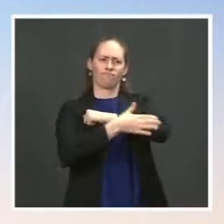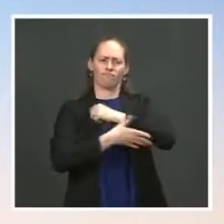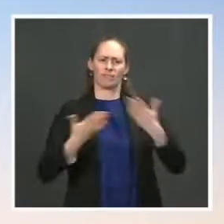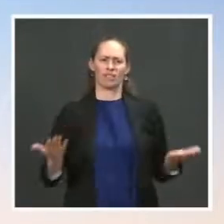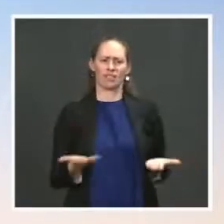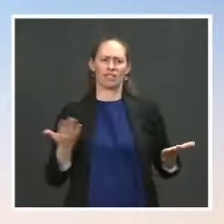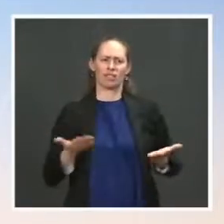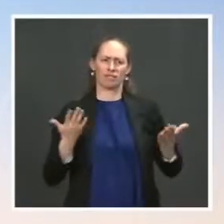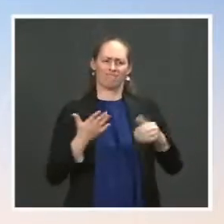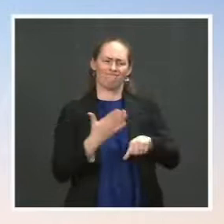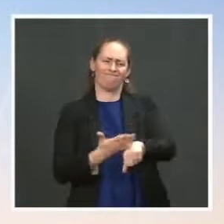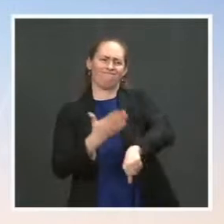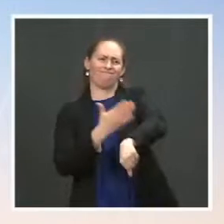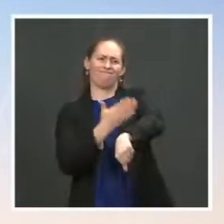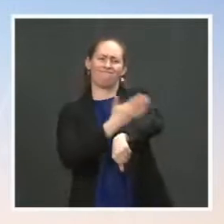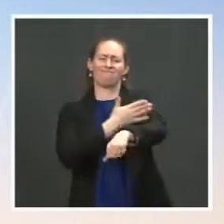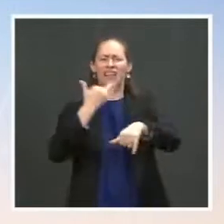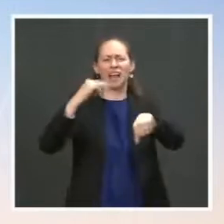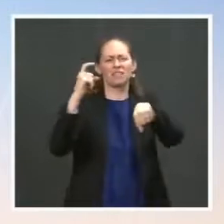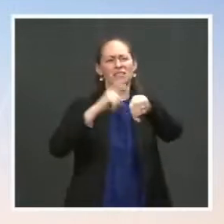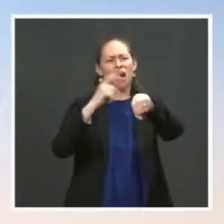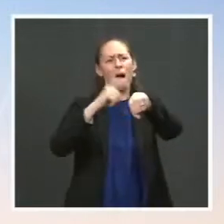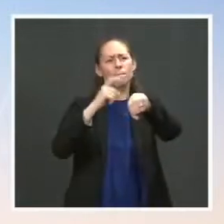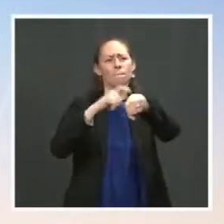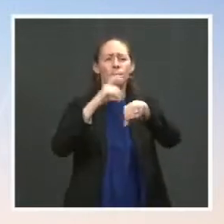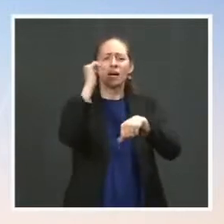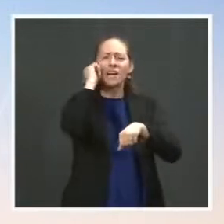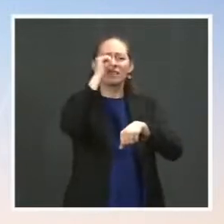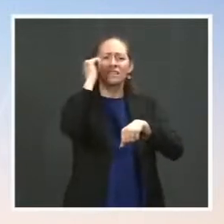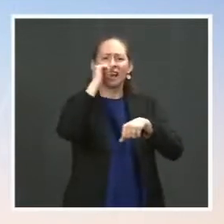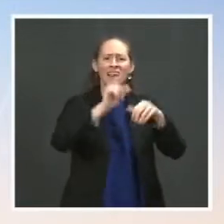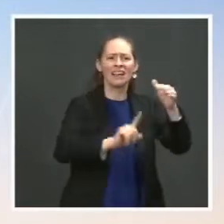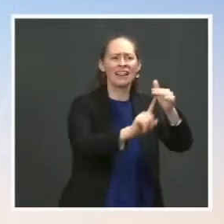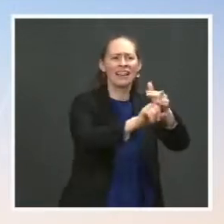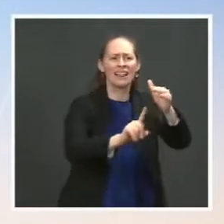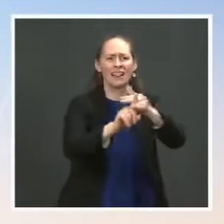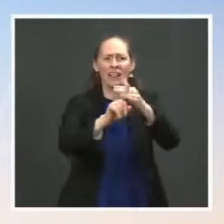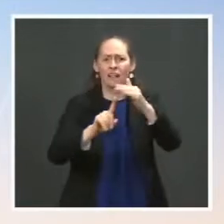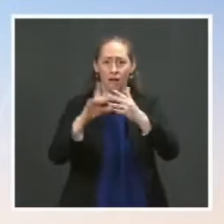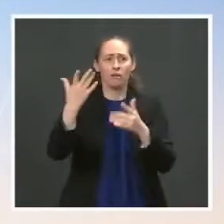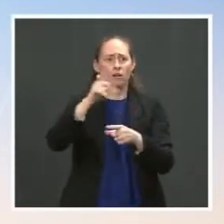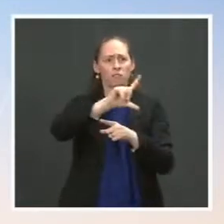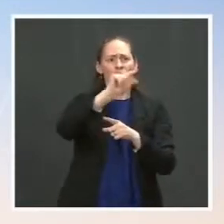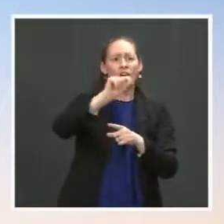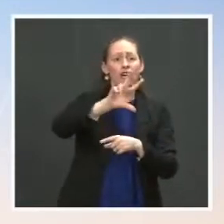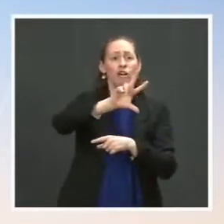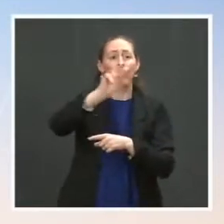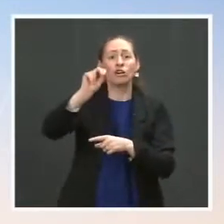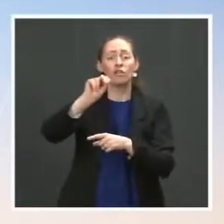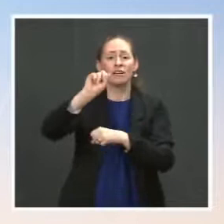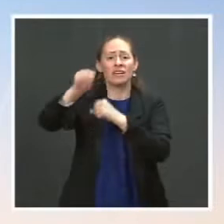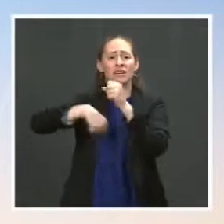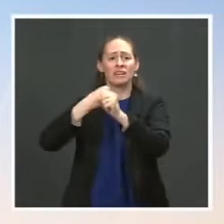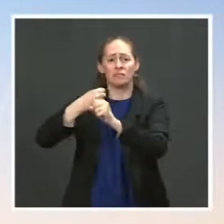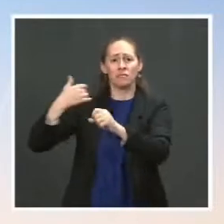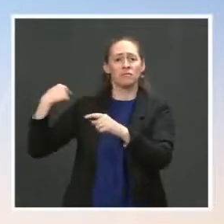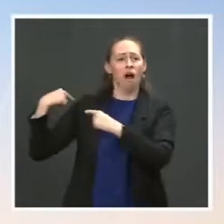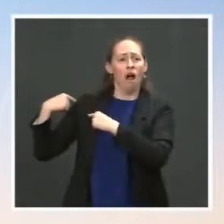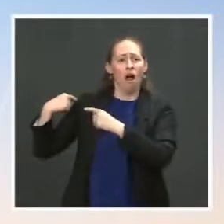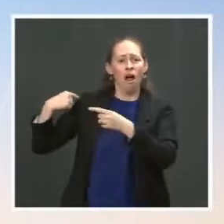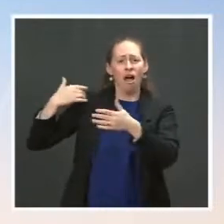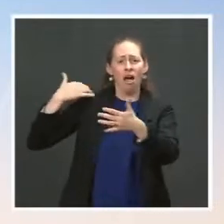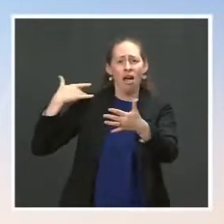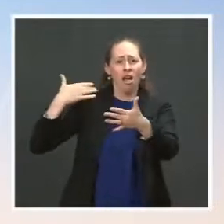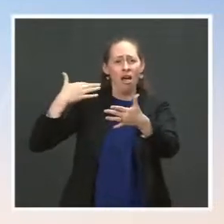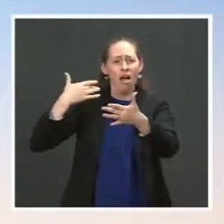need is clear. It's growing by the day. After decades of underinvestment, we have fallen to 13th place globally in